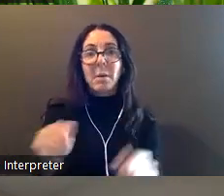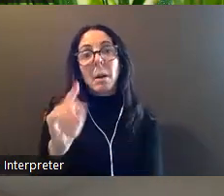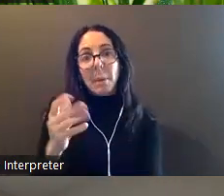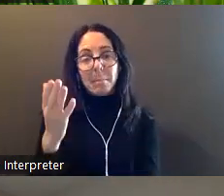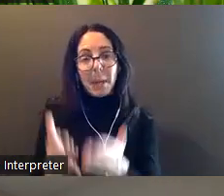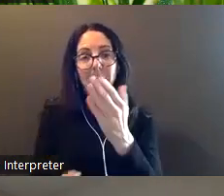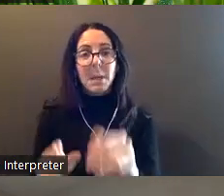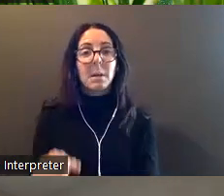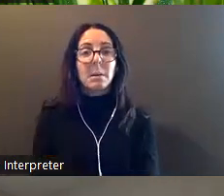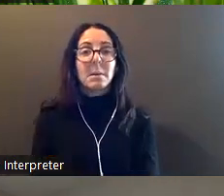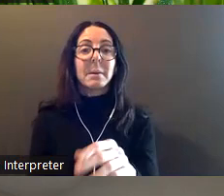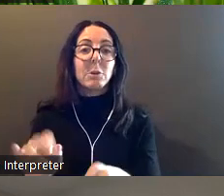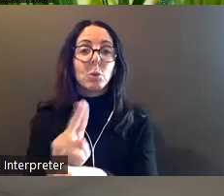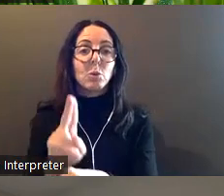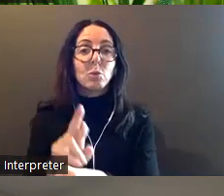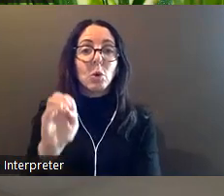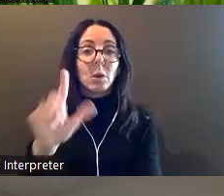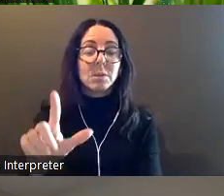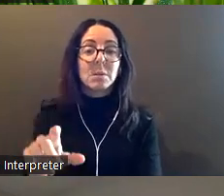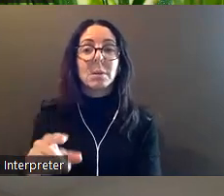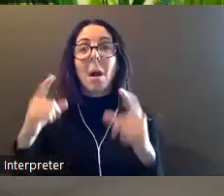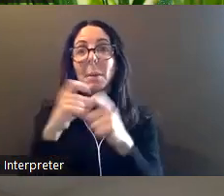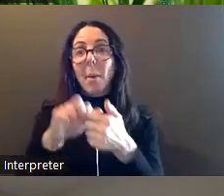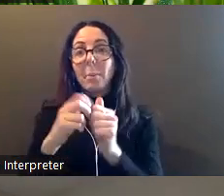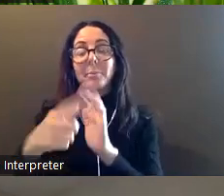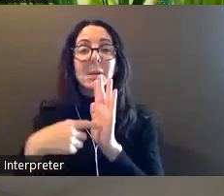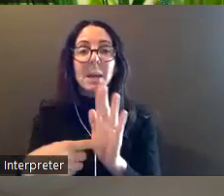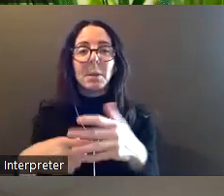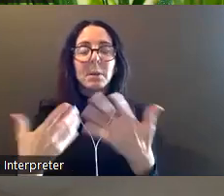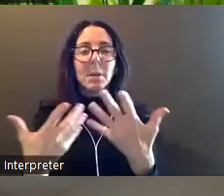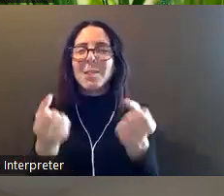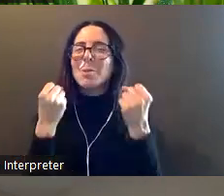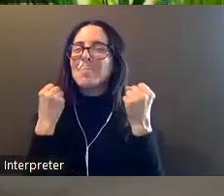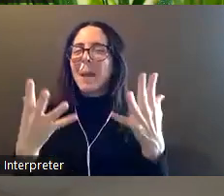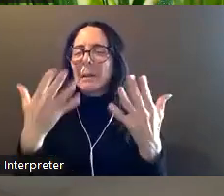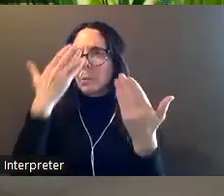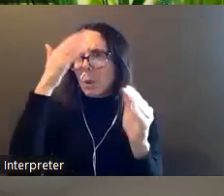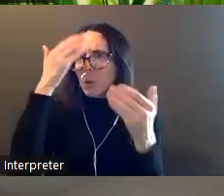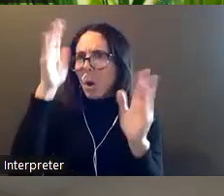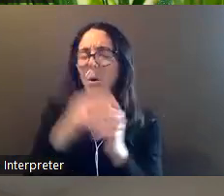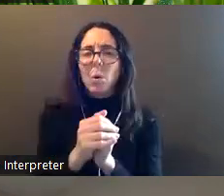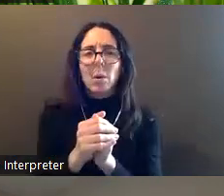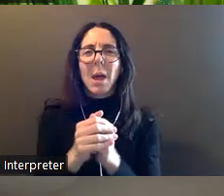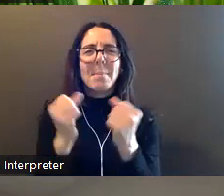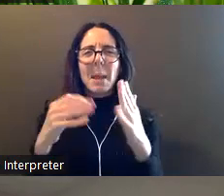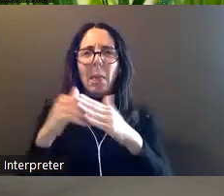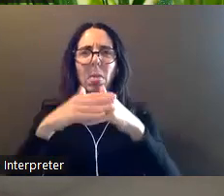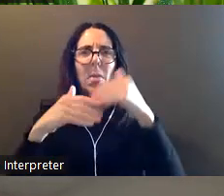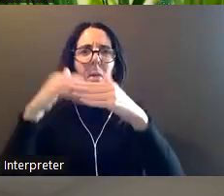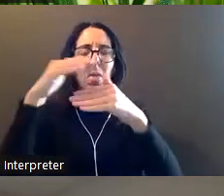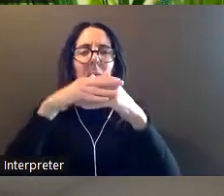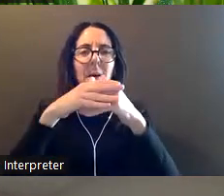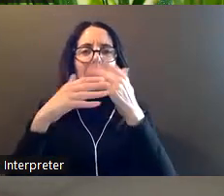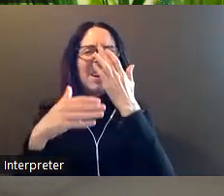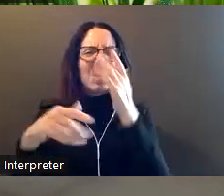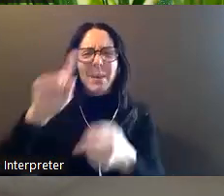rules. Complex problems involve too many unknowns and too many interrelated factors to reduce to